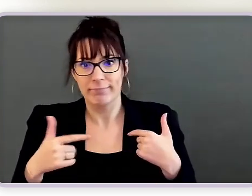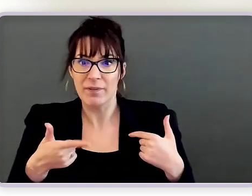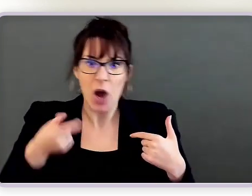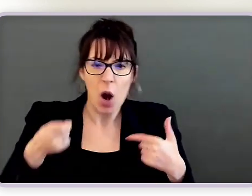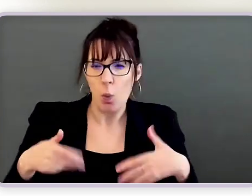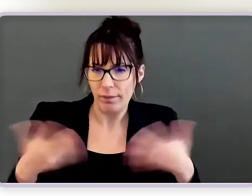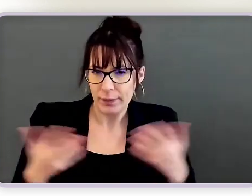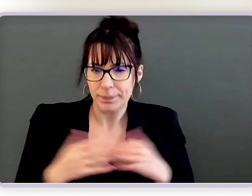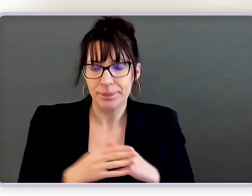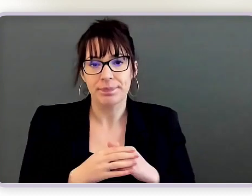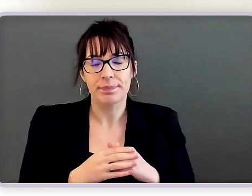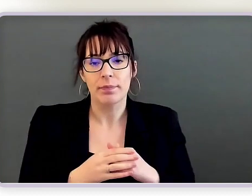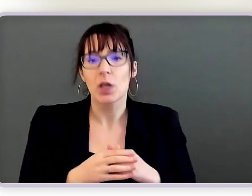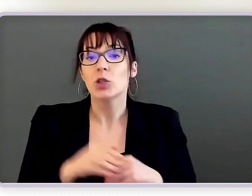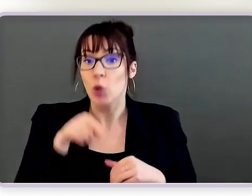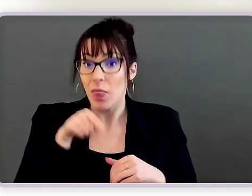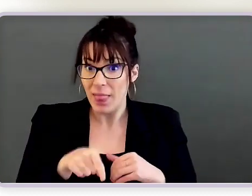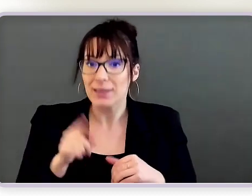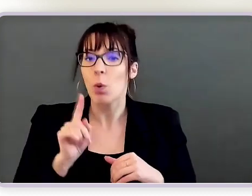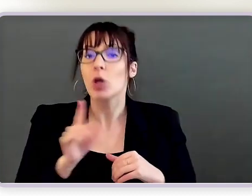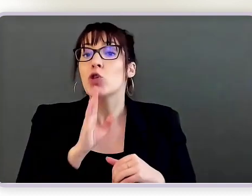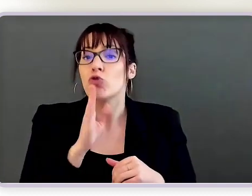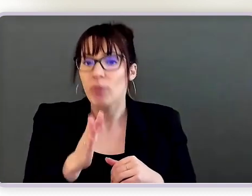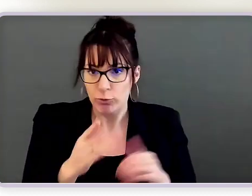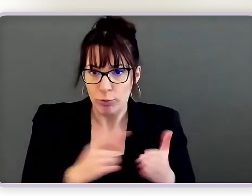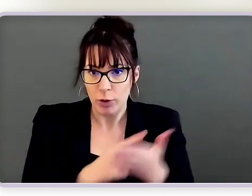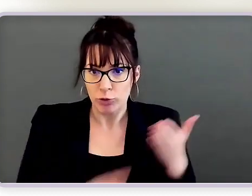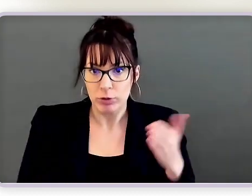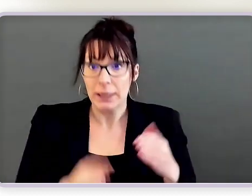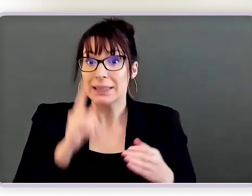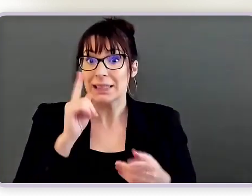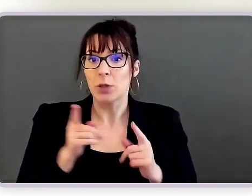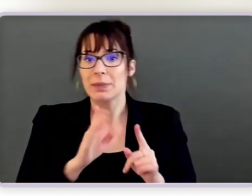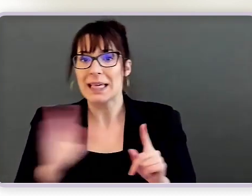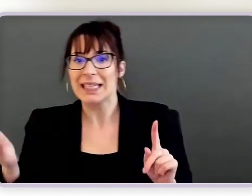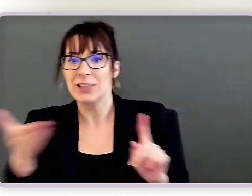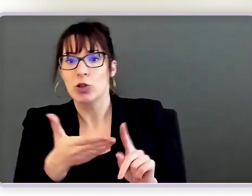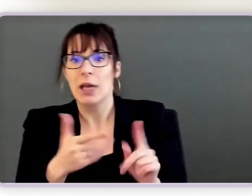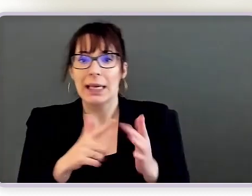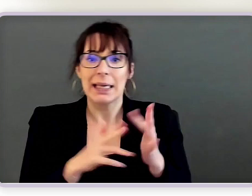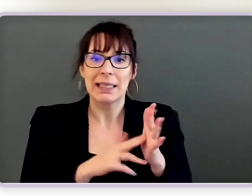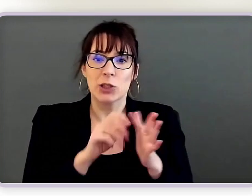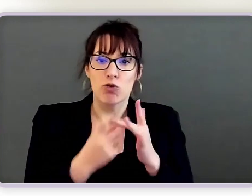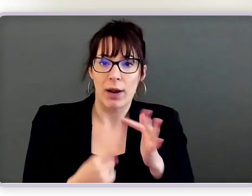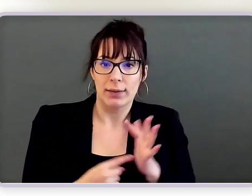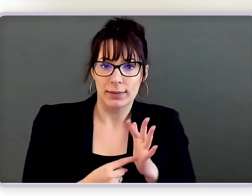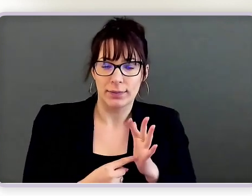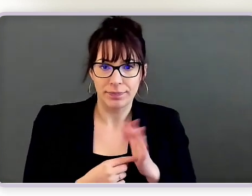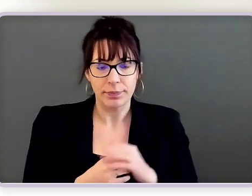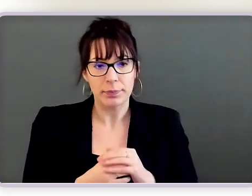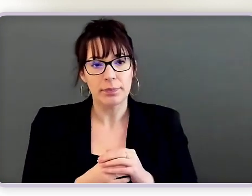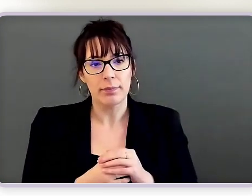It's when something's been imposed upon someone, and because of their